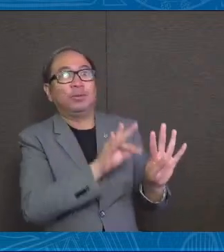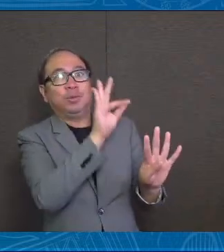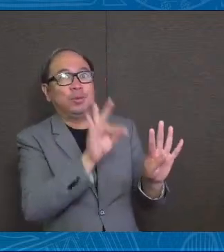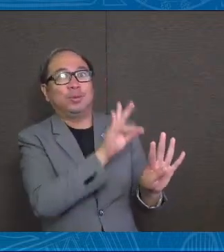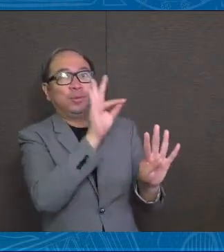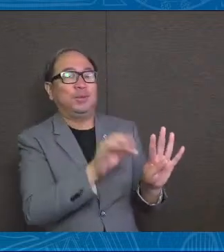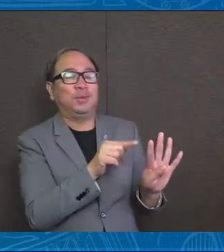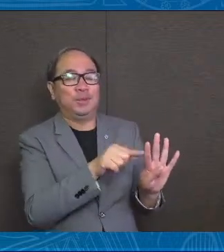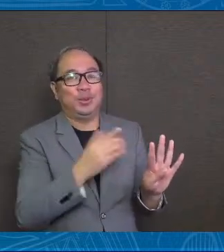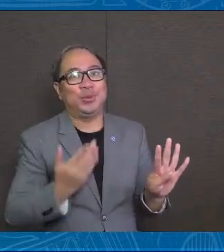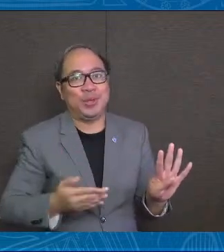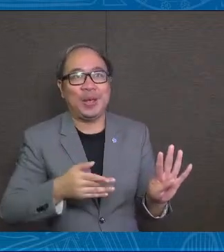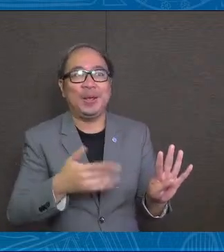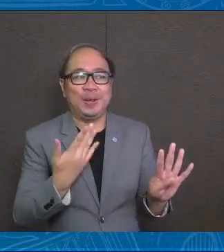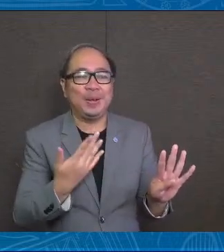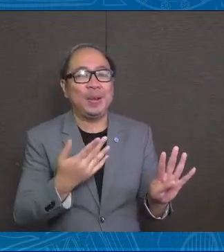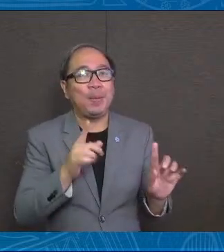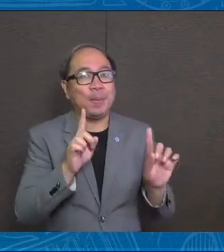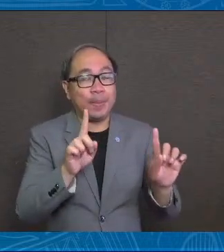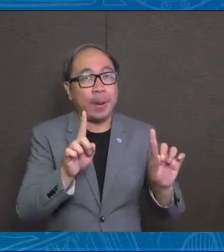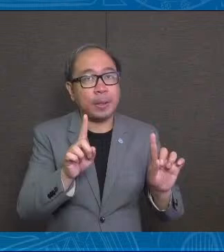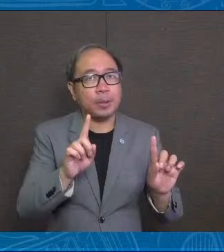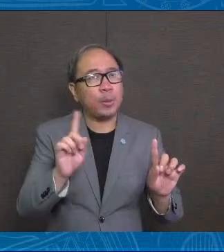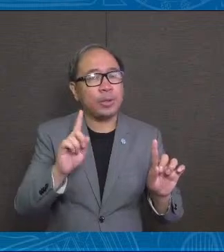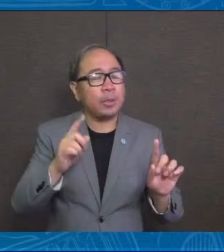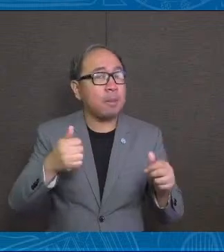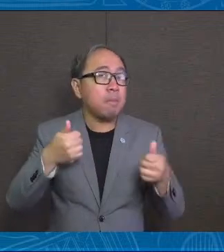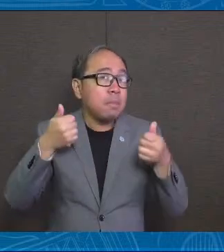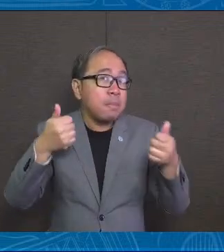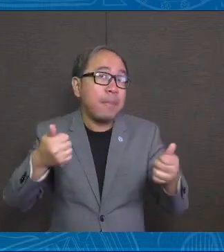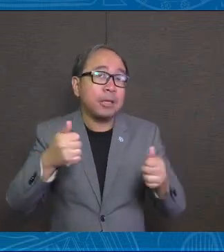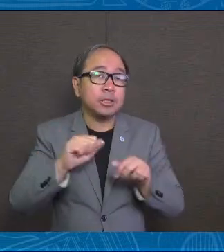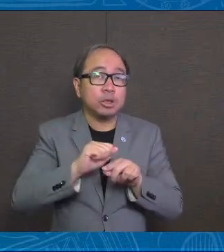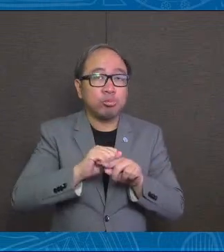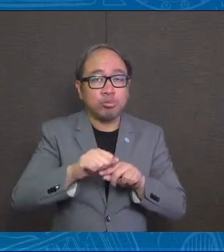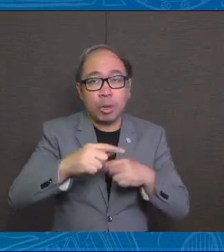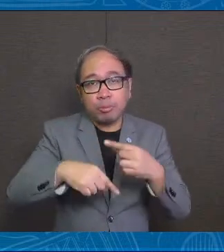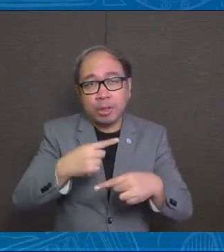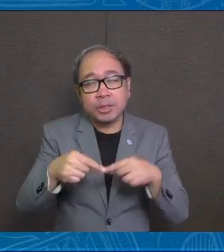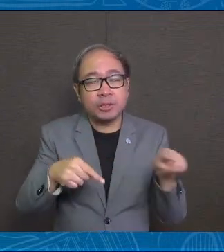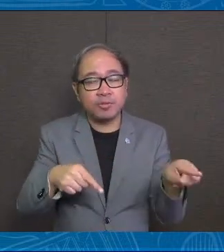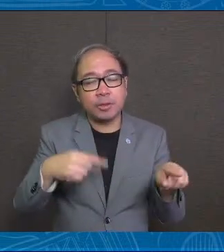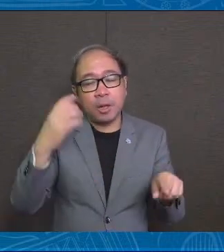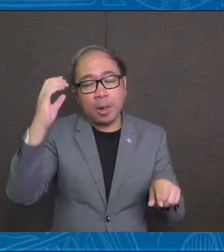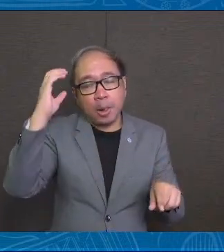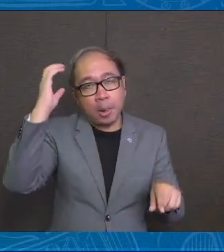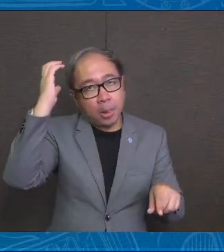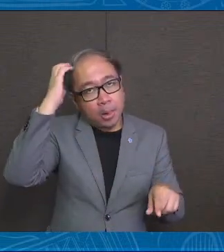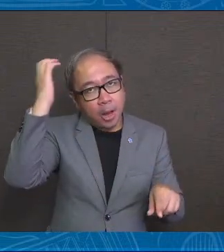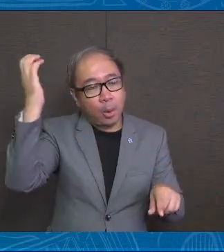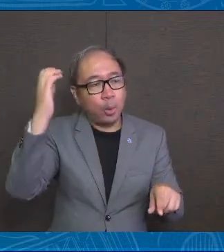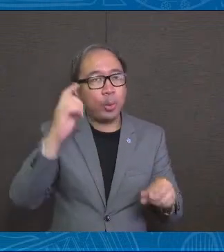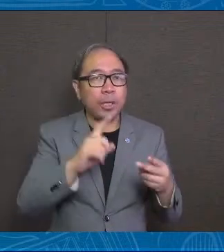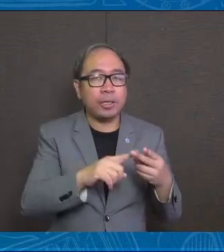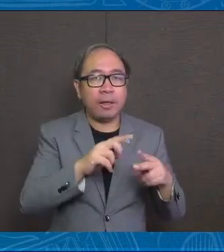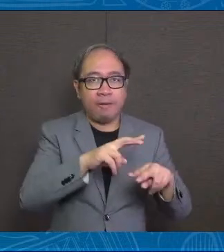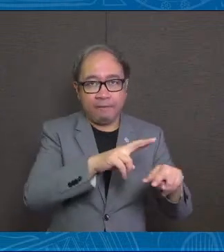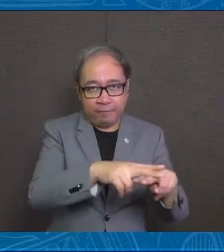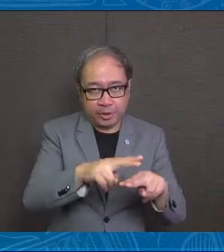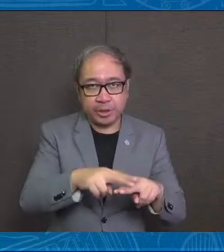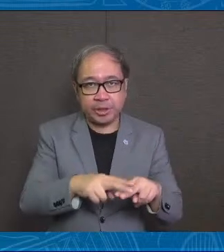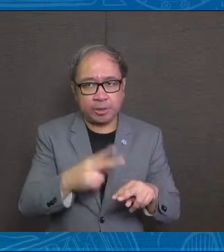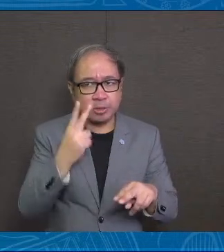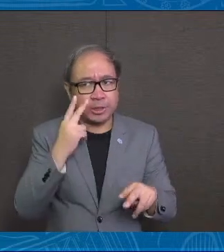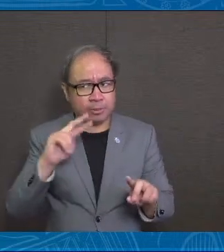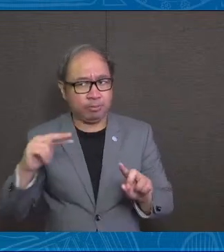also coming from best practices also from our colleagues in Laos and the Fiji. Because we've heard from the government